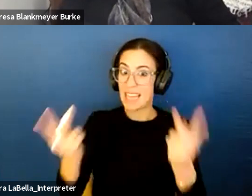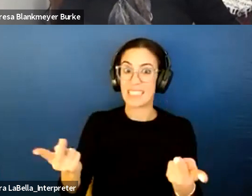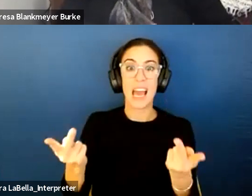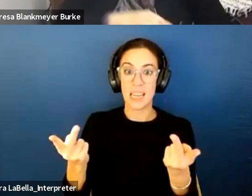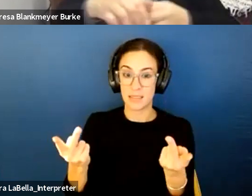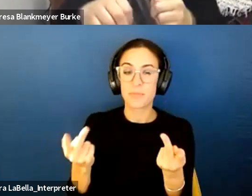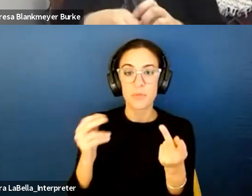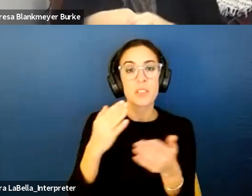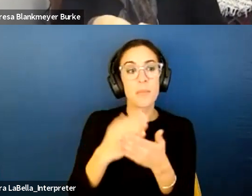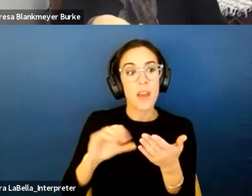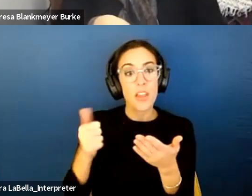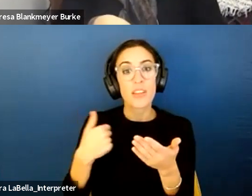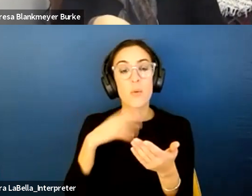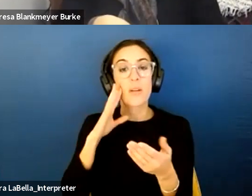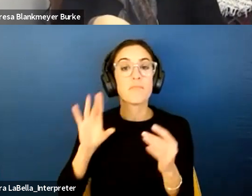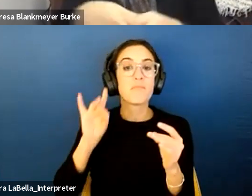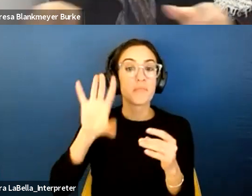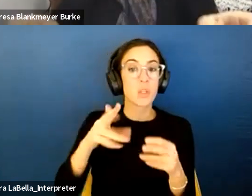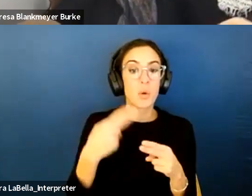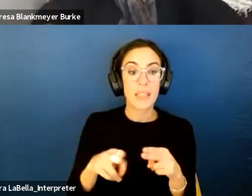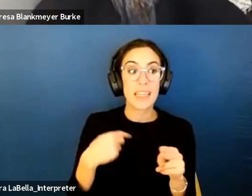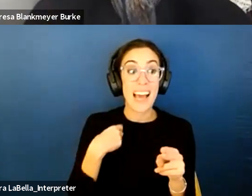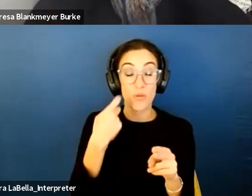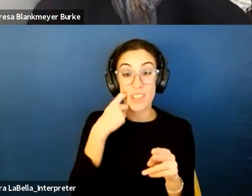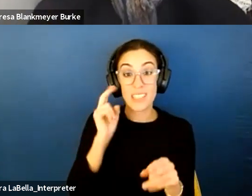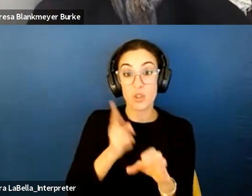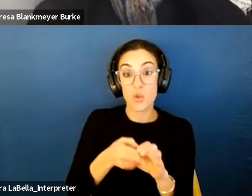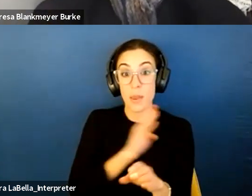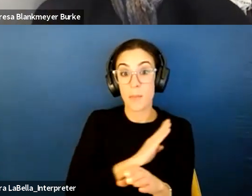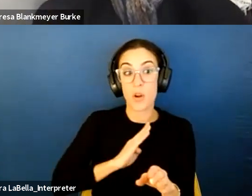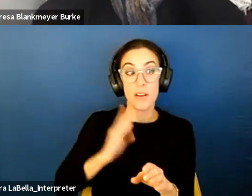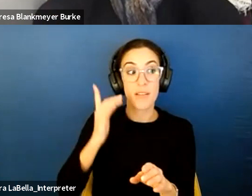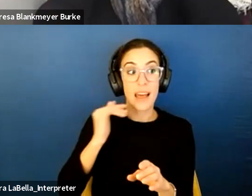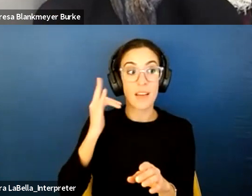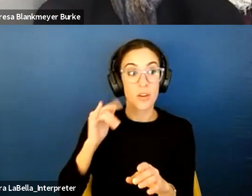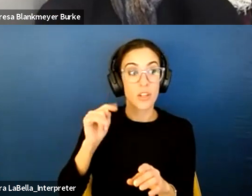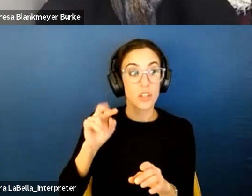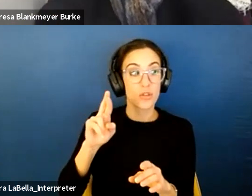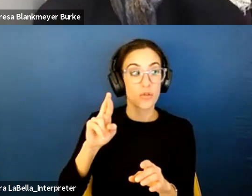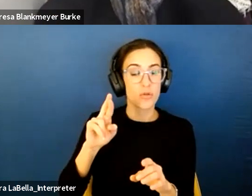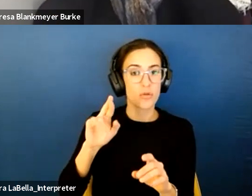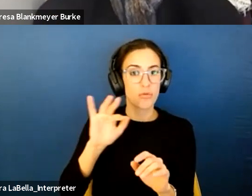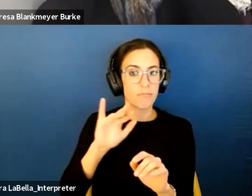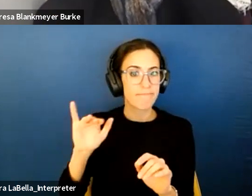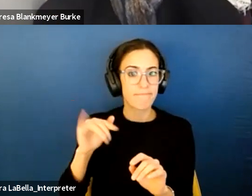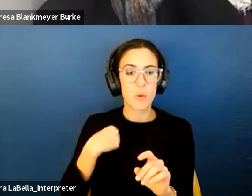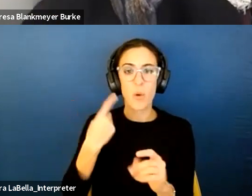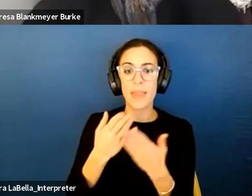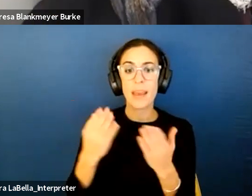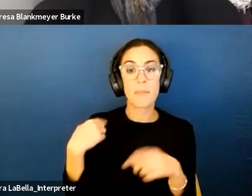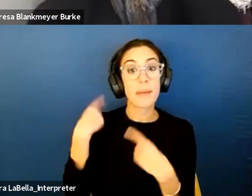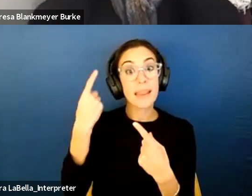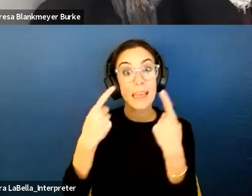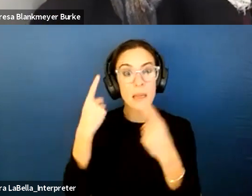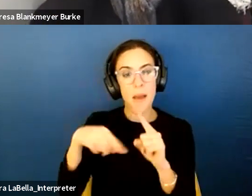is I recently joined the board of California Trout, and one of the things I've been thinking about very seriously is how to